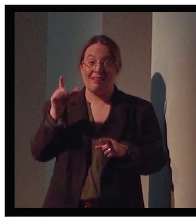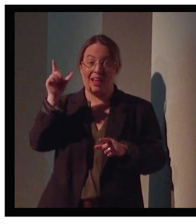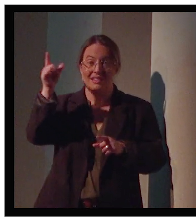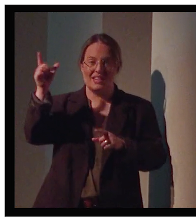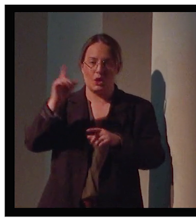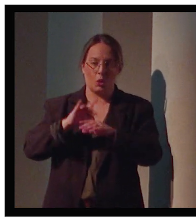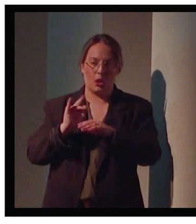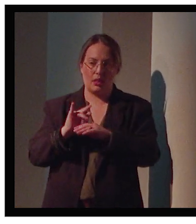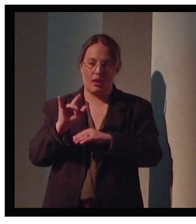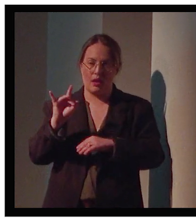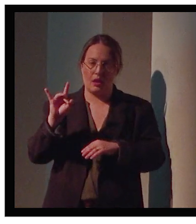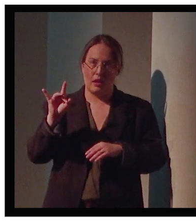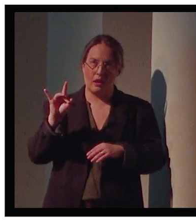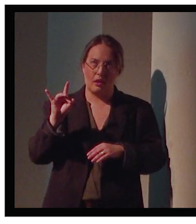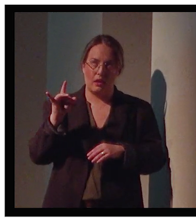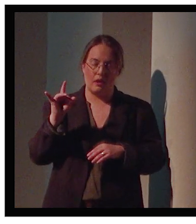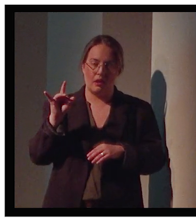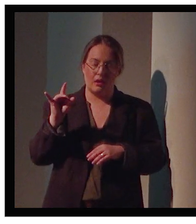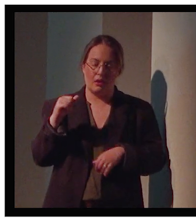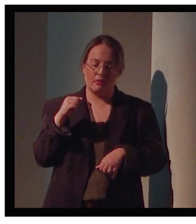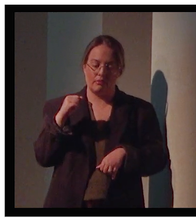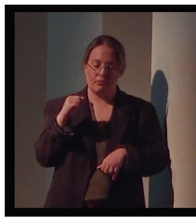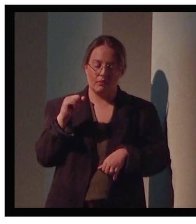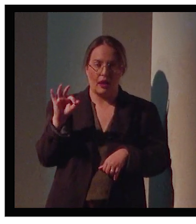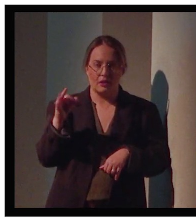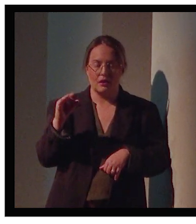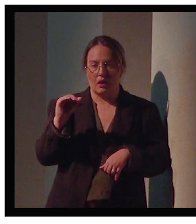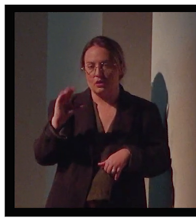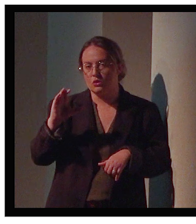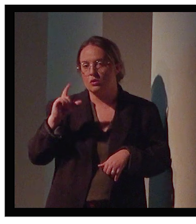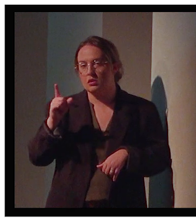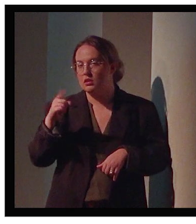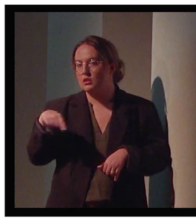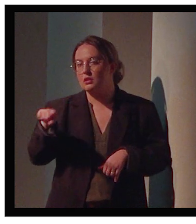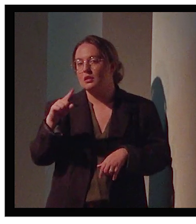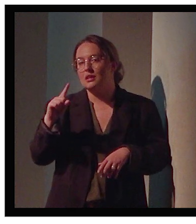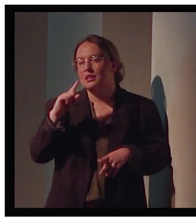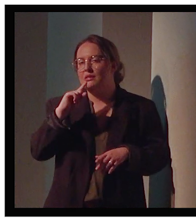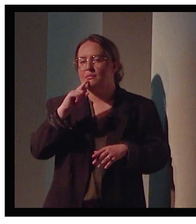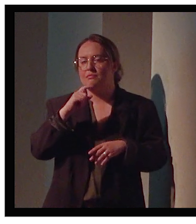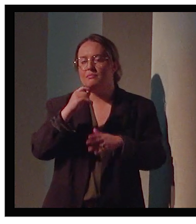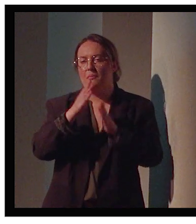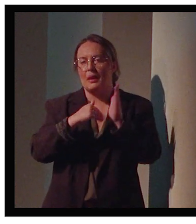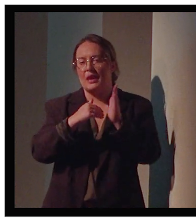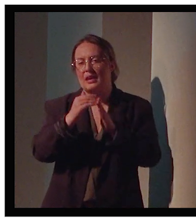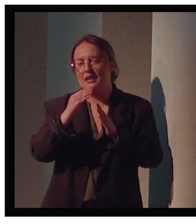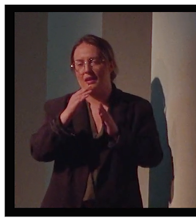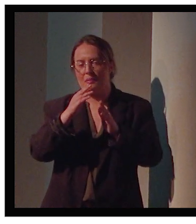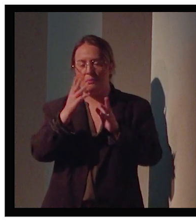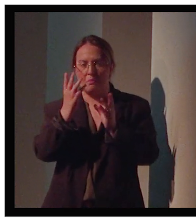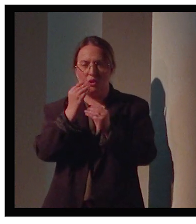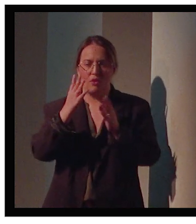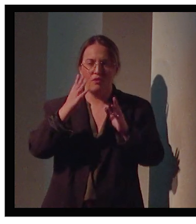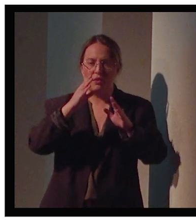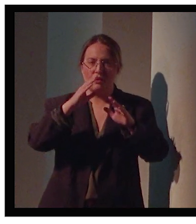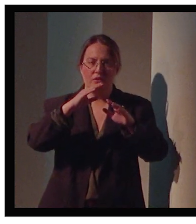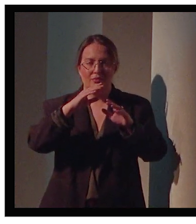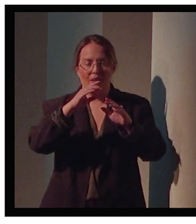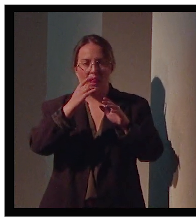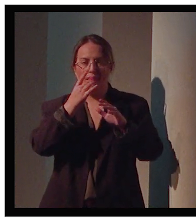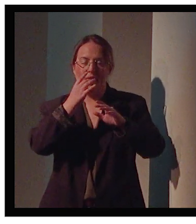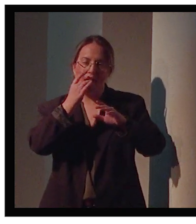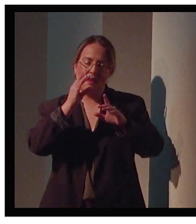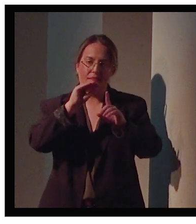for example, he painted 19 atmospheric visions of the Houses of Parliament in changing weather and light